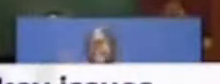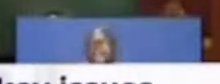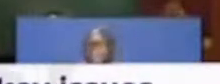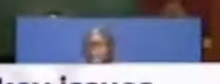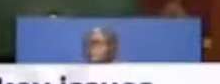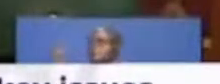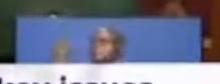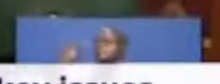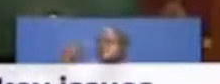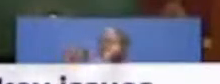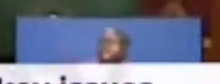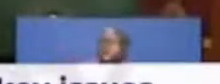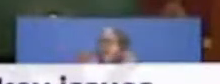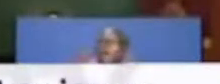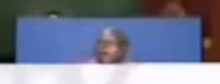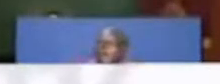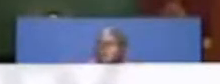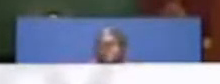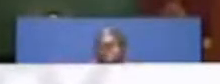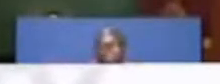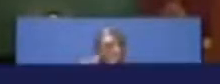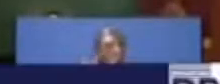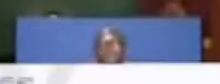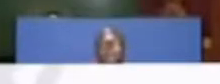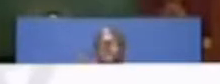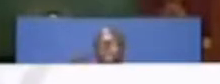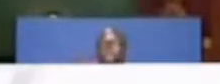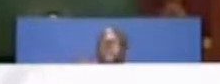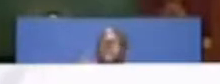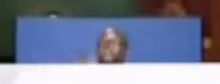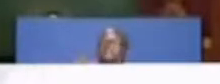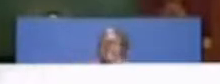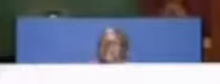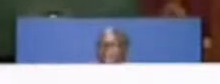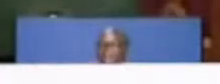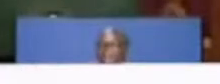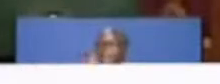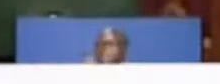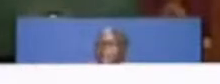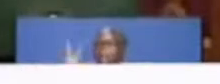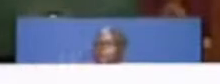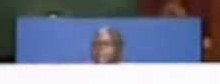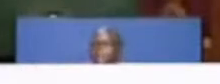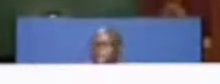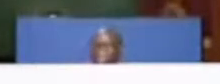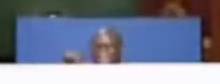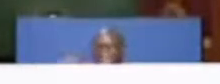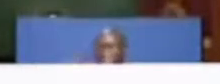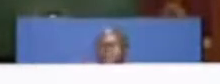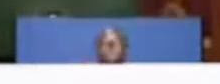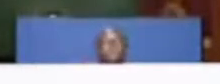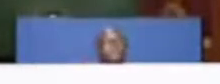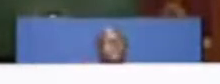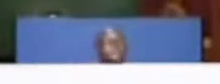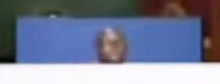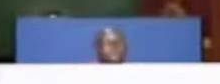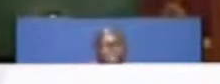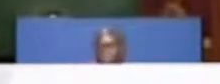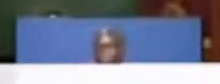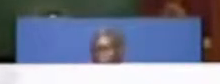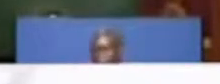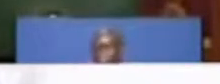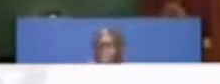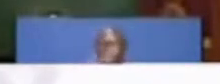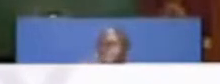has doubled and now stands at 2,600 megawatts. And this translates to approximately